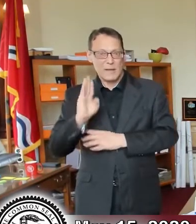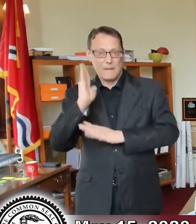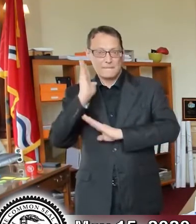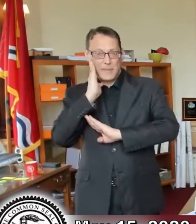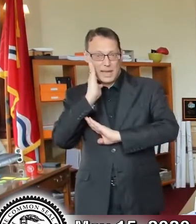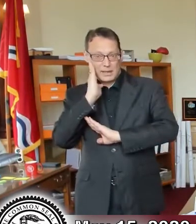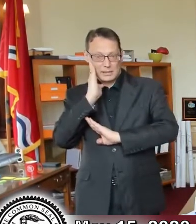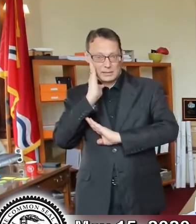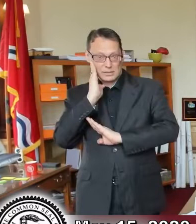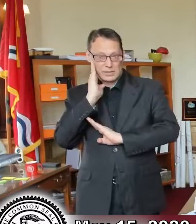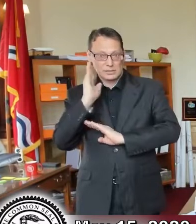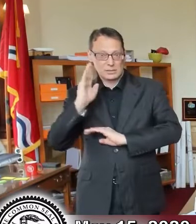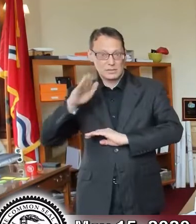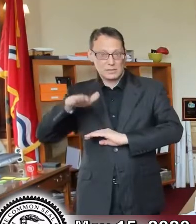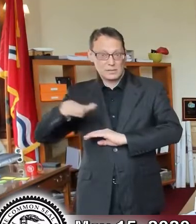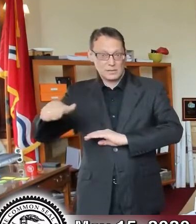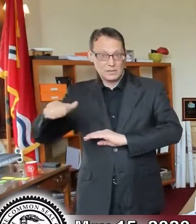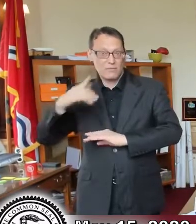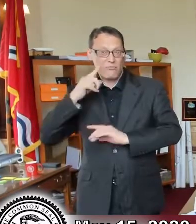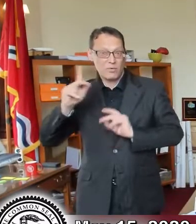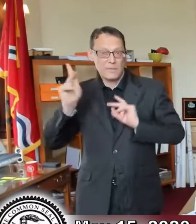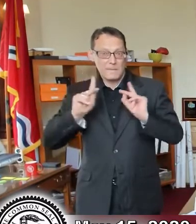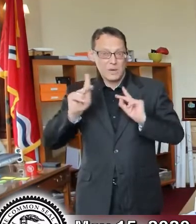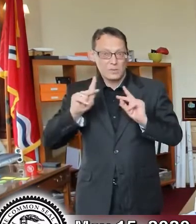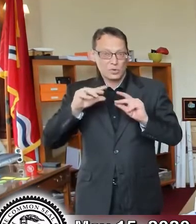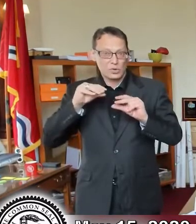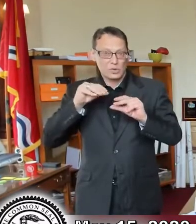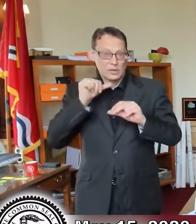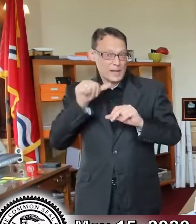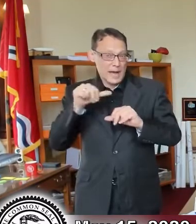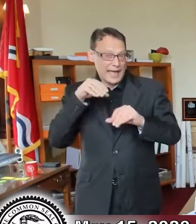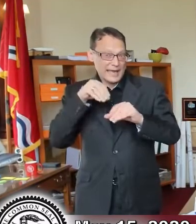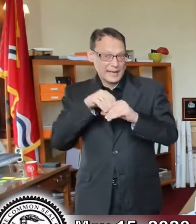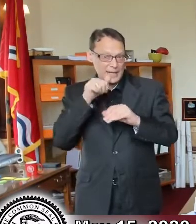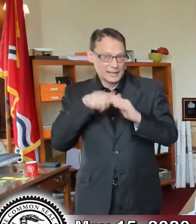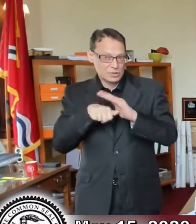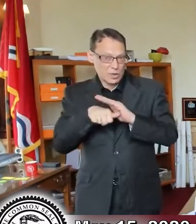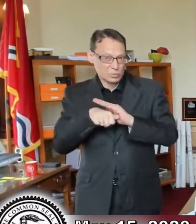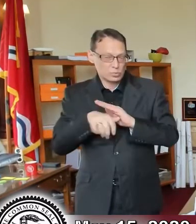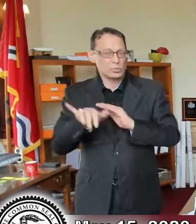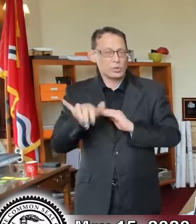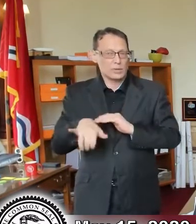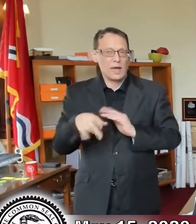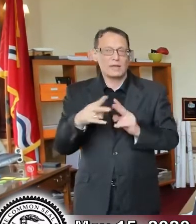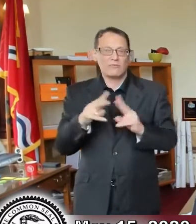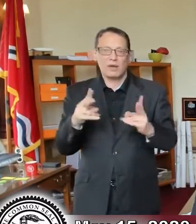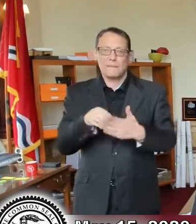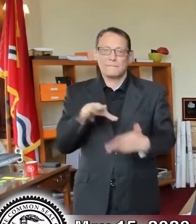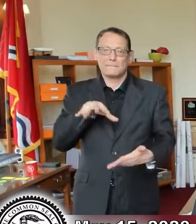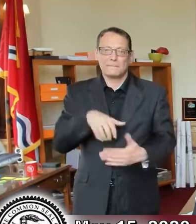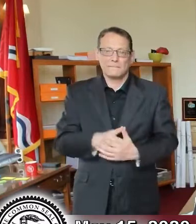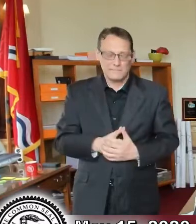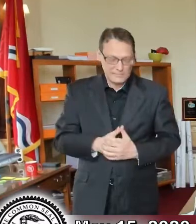beds for folks that were not in shelter. So we've added that. That's very expensive.